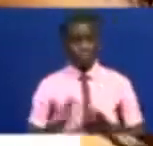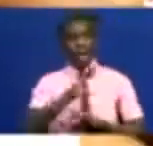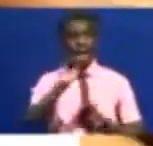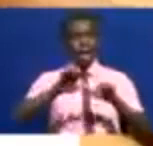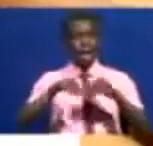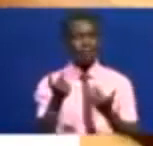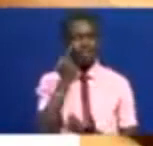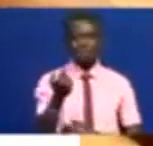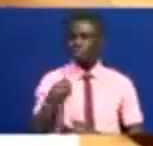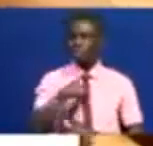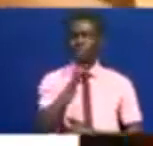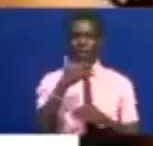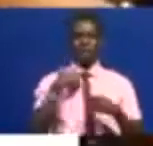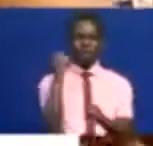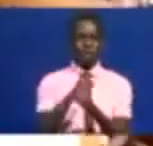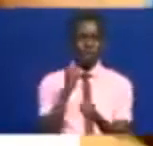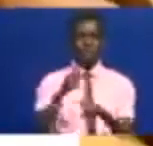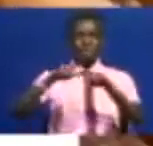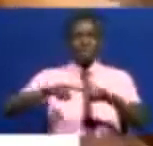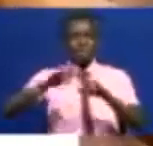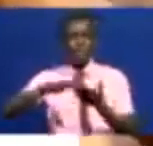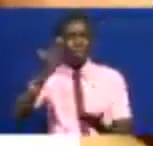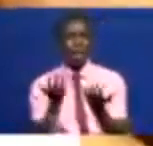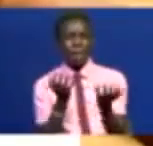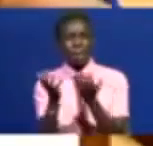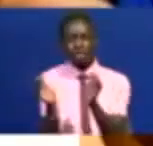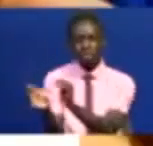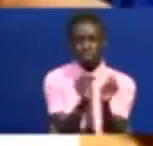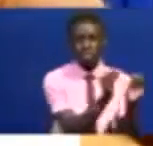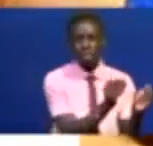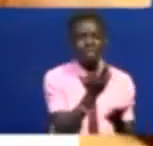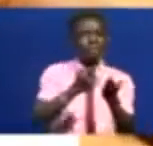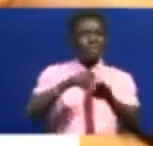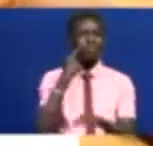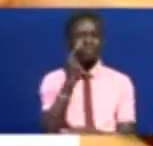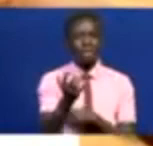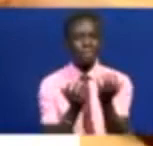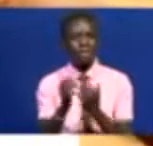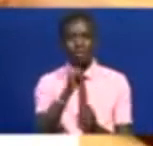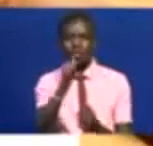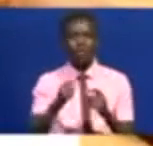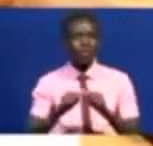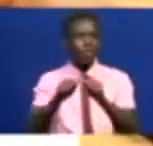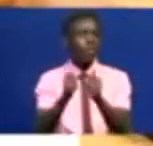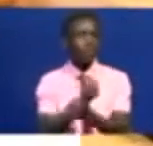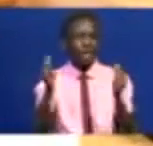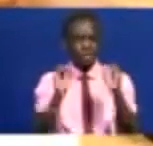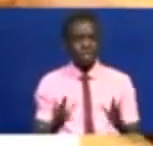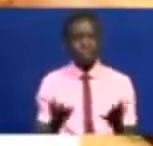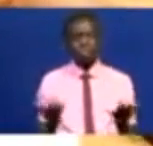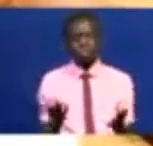hatuna kazi tegemezi sana biashara ndogo ndogo na saa nyingine biashara pia haziendi vizuri, inabidi saa nyingine